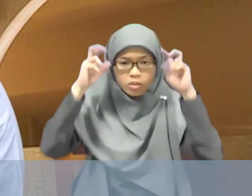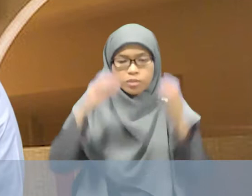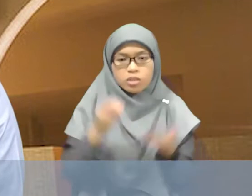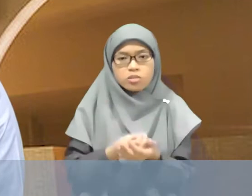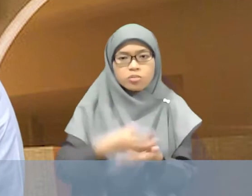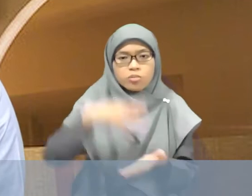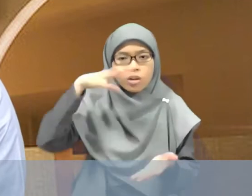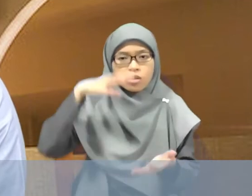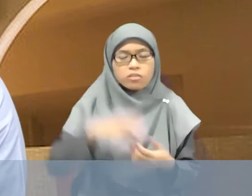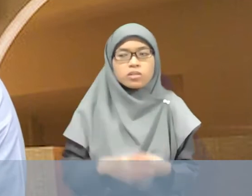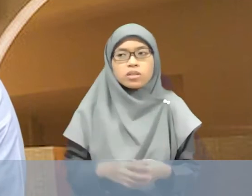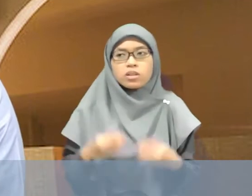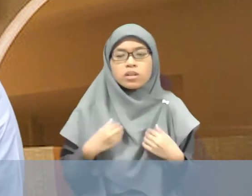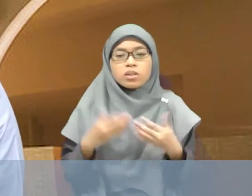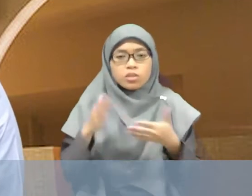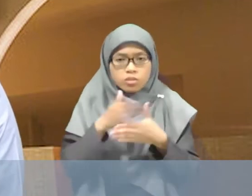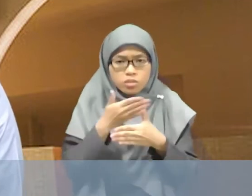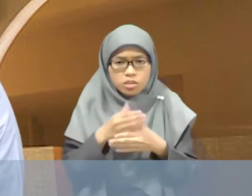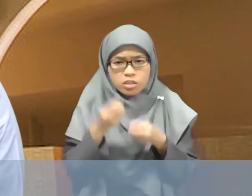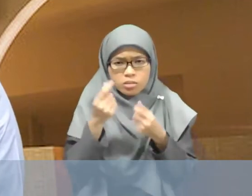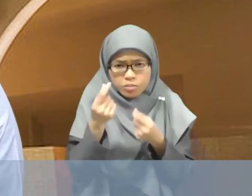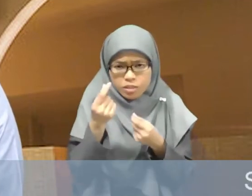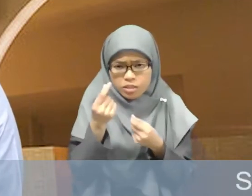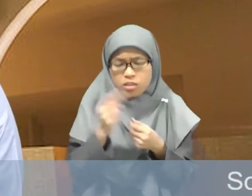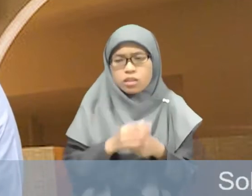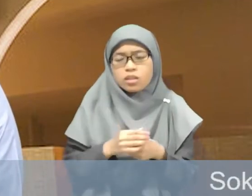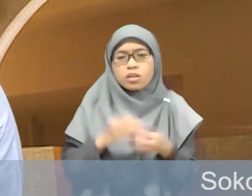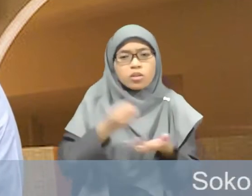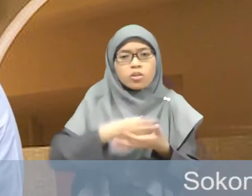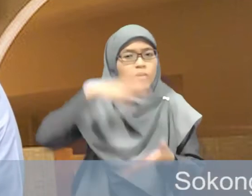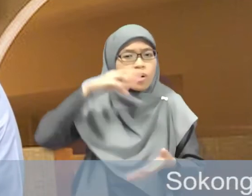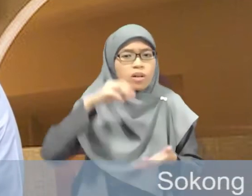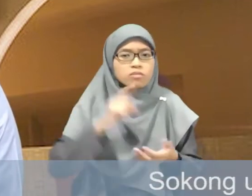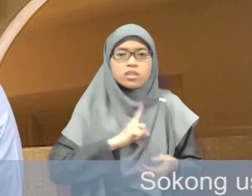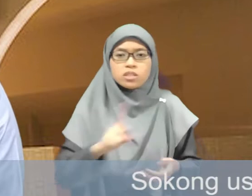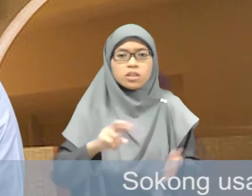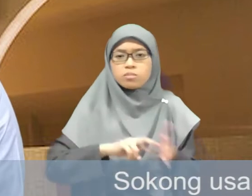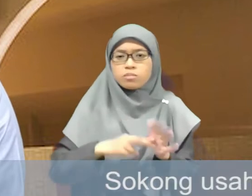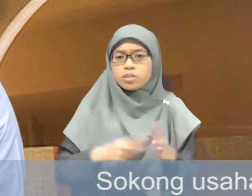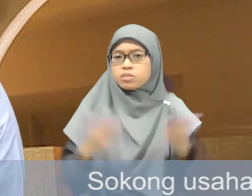that, let me just share a bit about what is wealth in Islam. So basically,